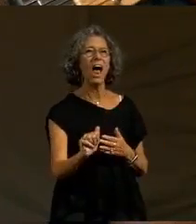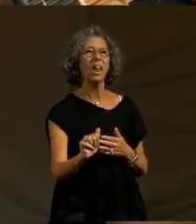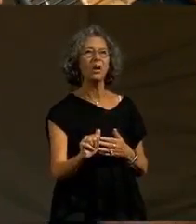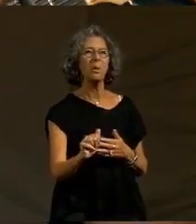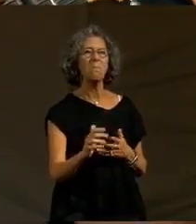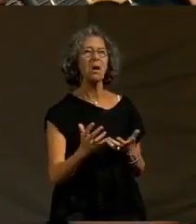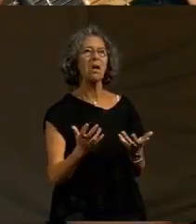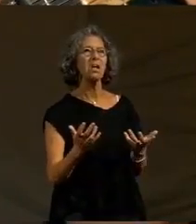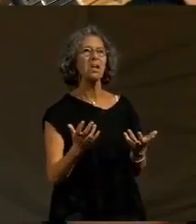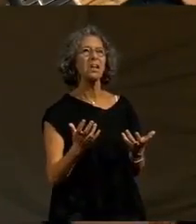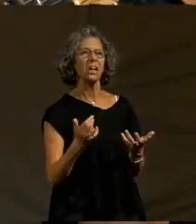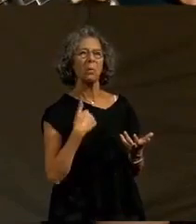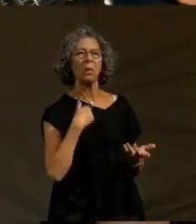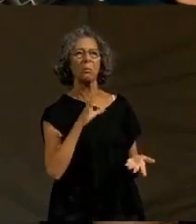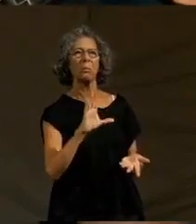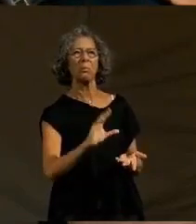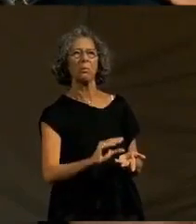you for